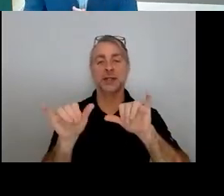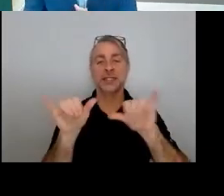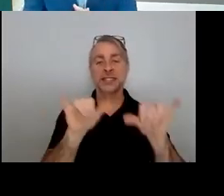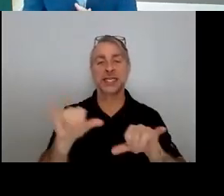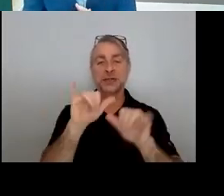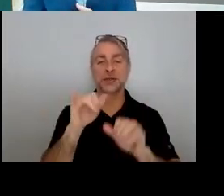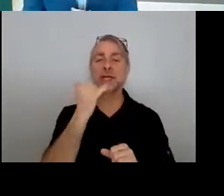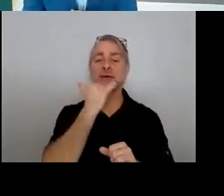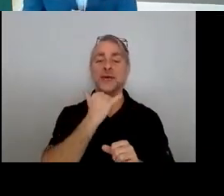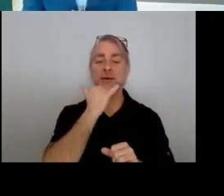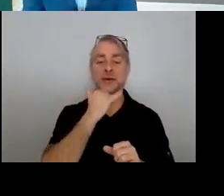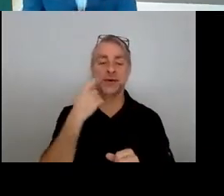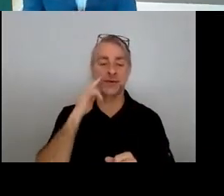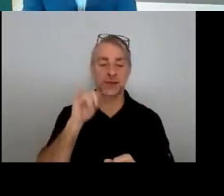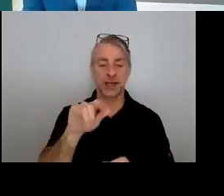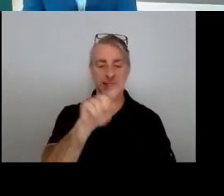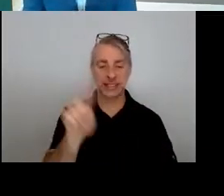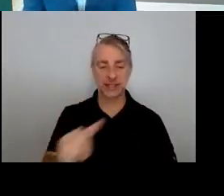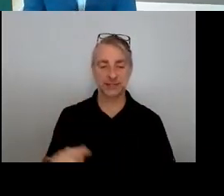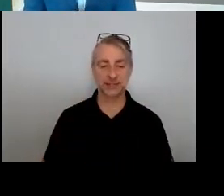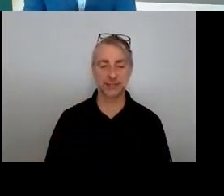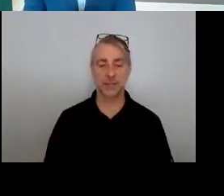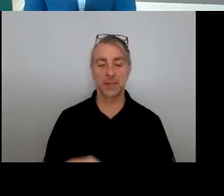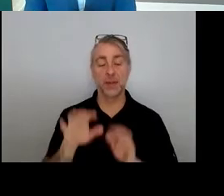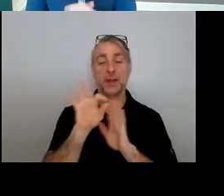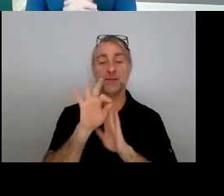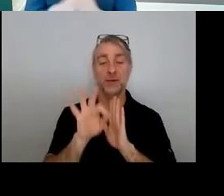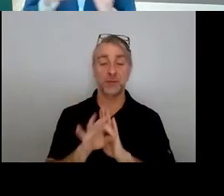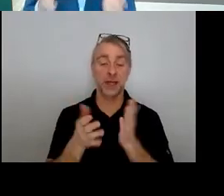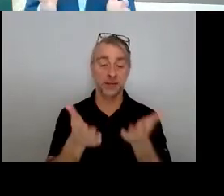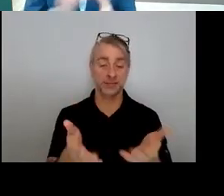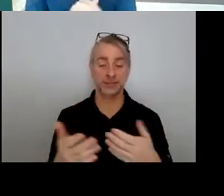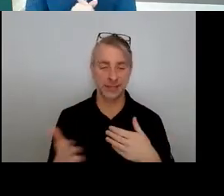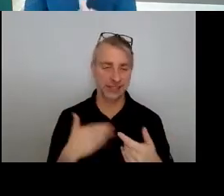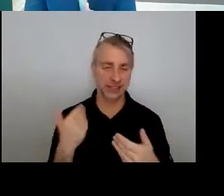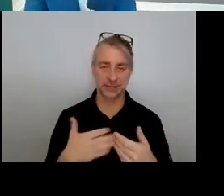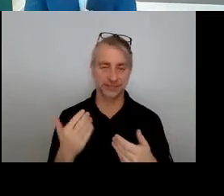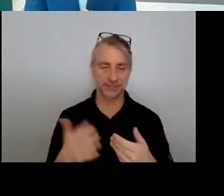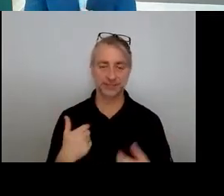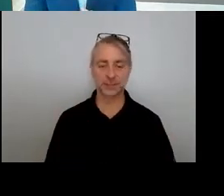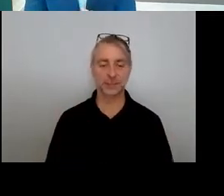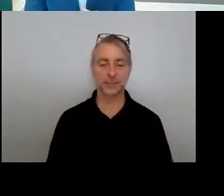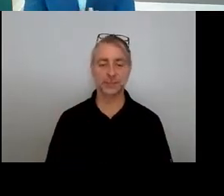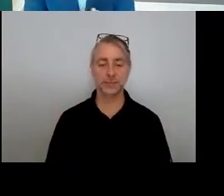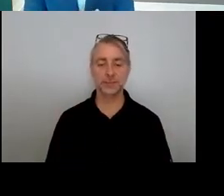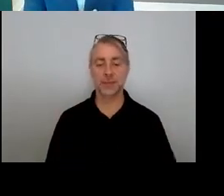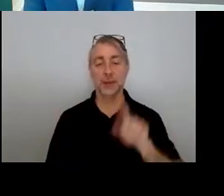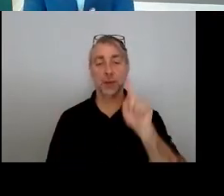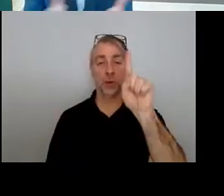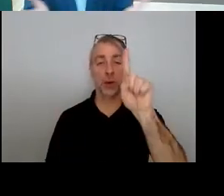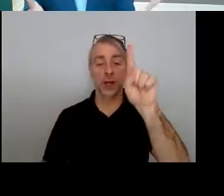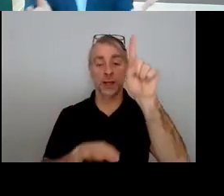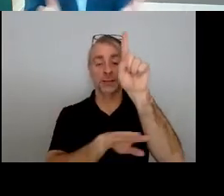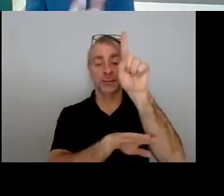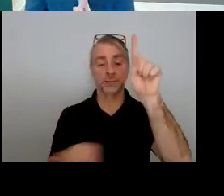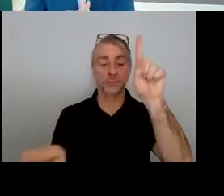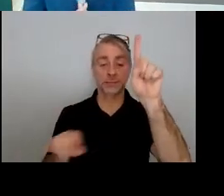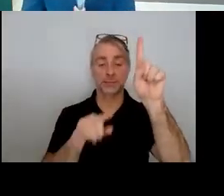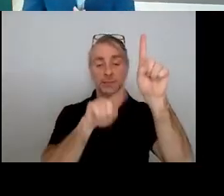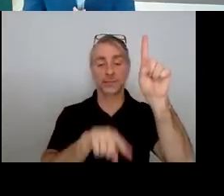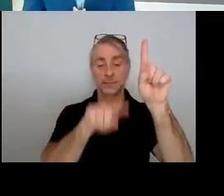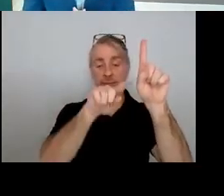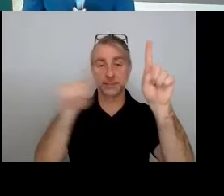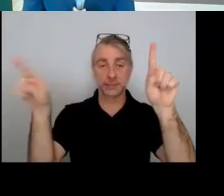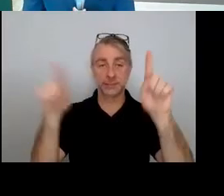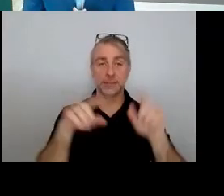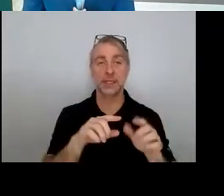formula is pretty dang simple. In this case, it's just 1 over the square root of the total sample size